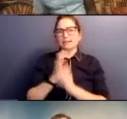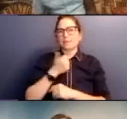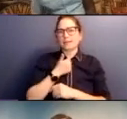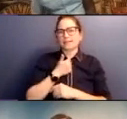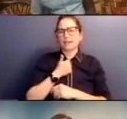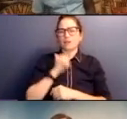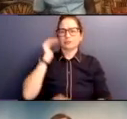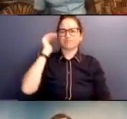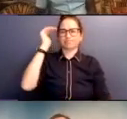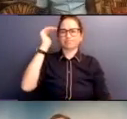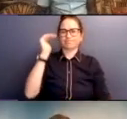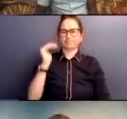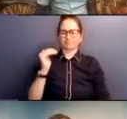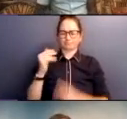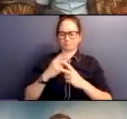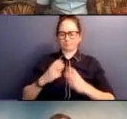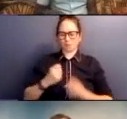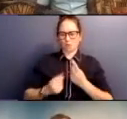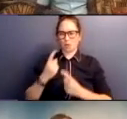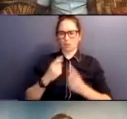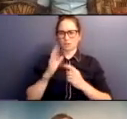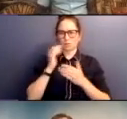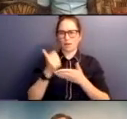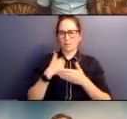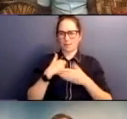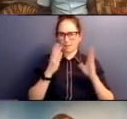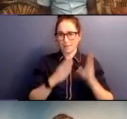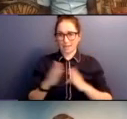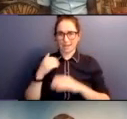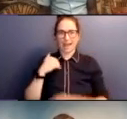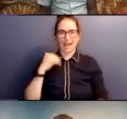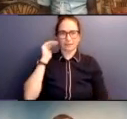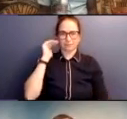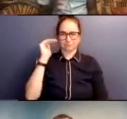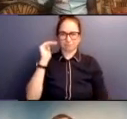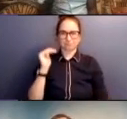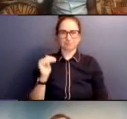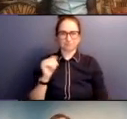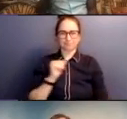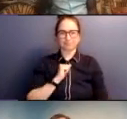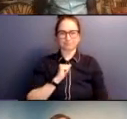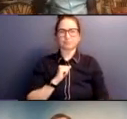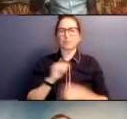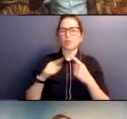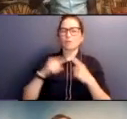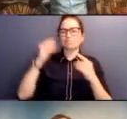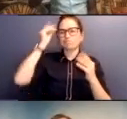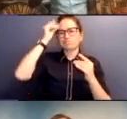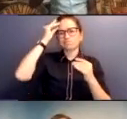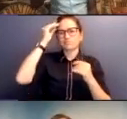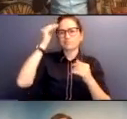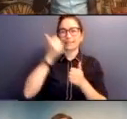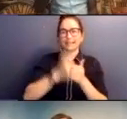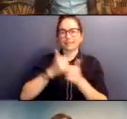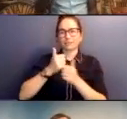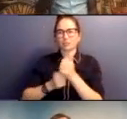of questions that guide my planning. And these questions are outlined here for us. And as we think about each one, we need